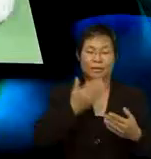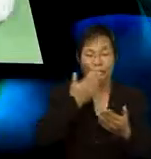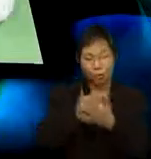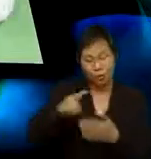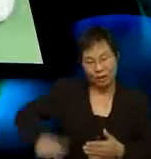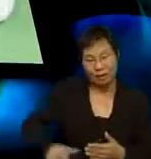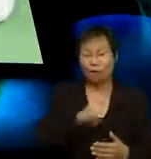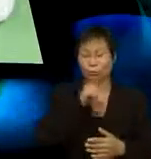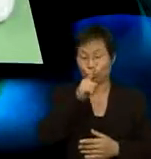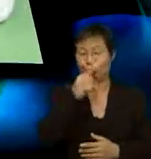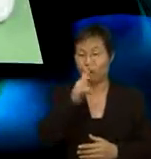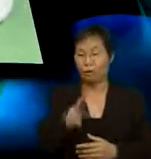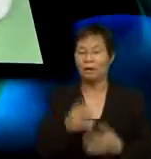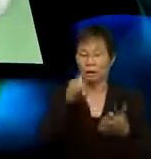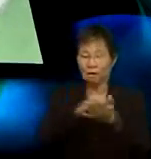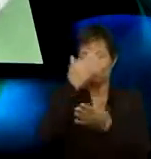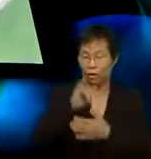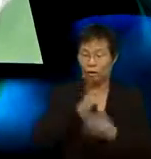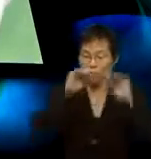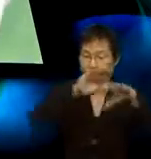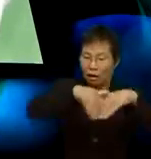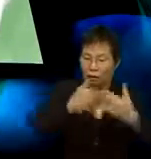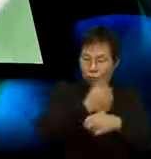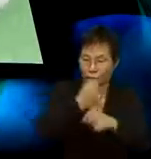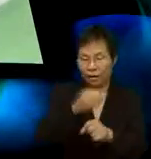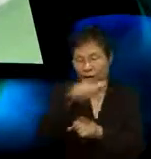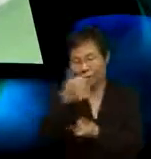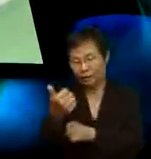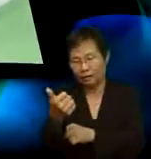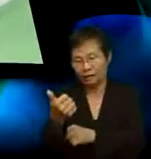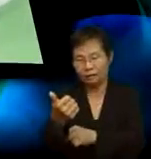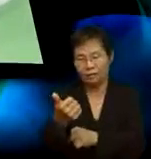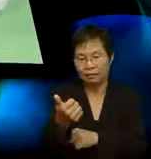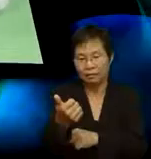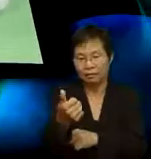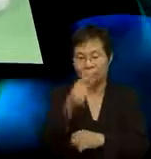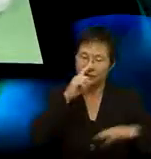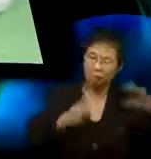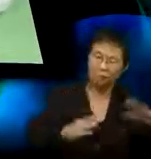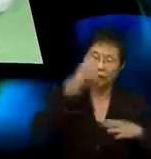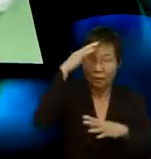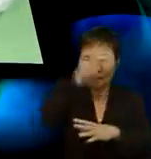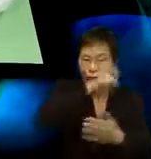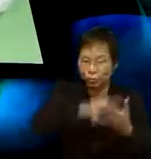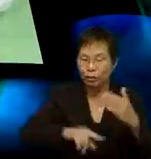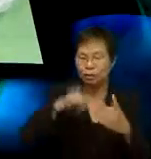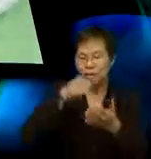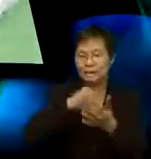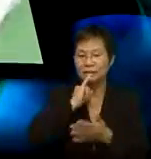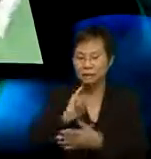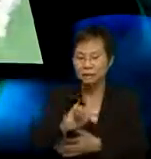So, that's why I'm going to teach you how to make another toy. Guess what it is?